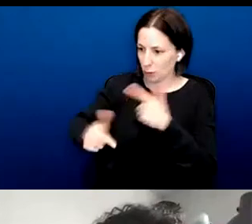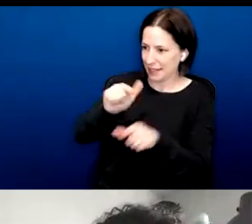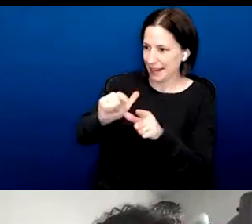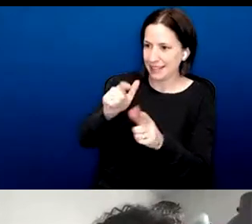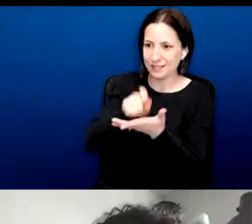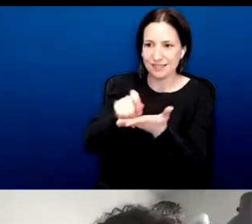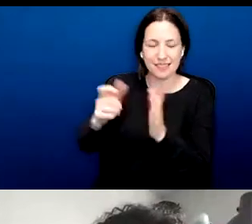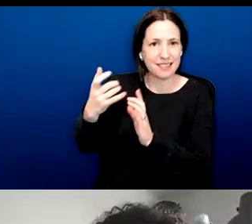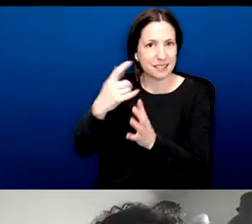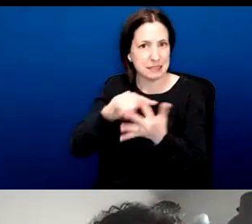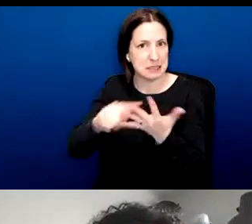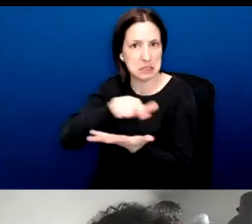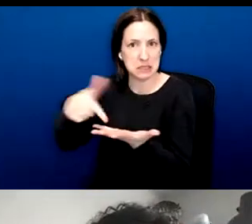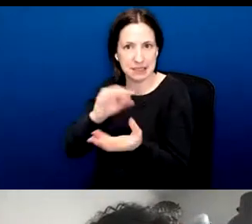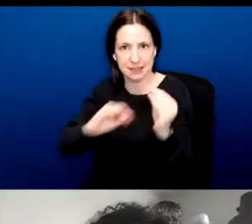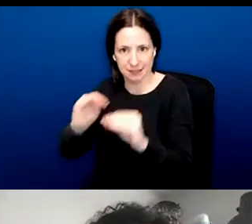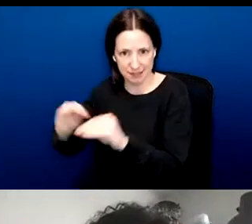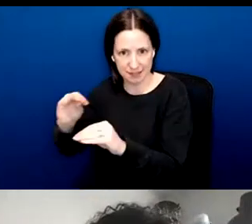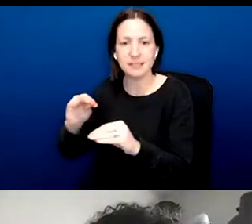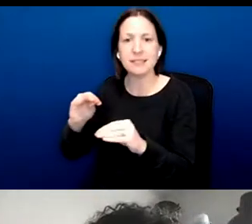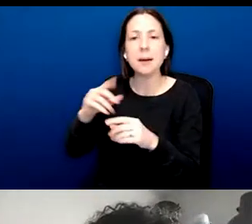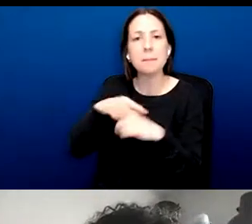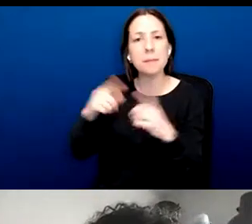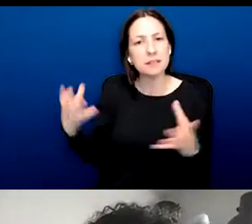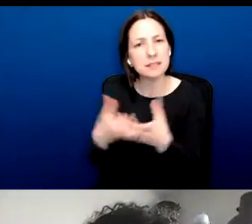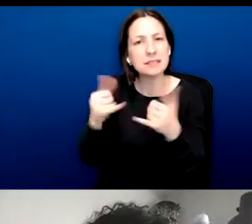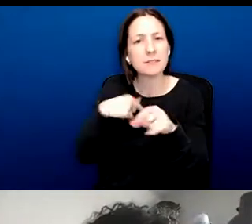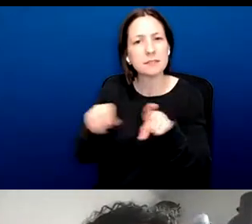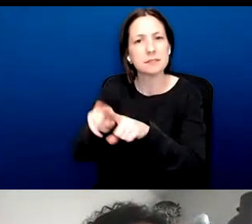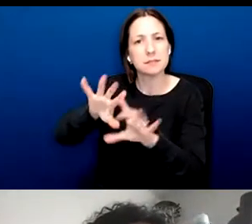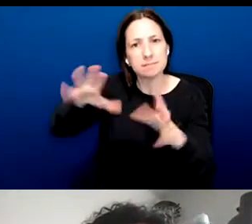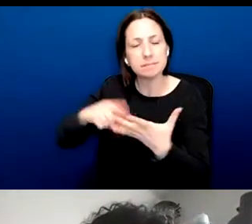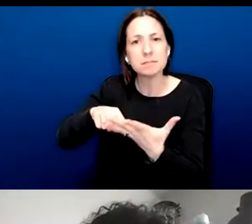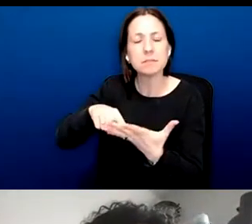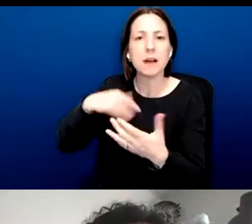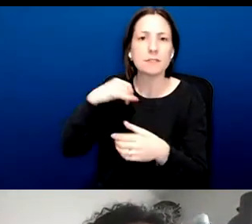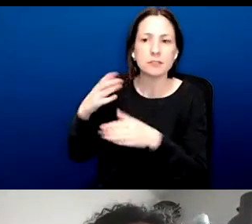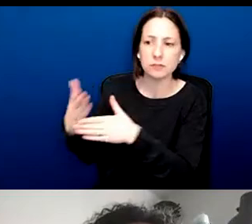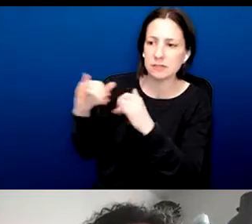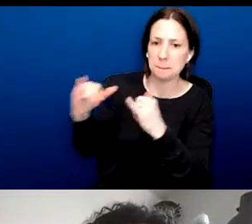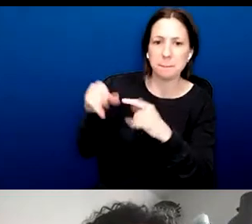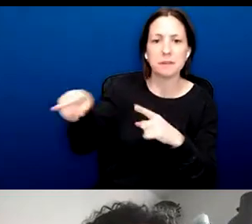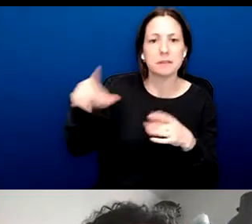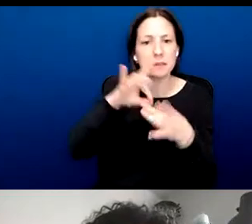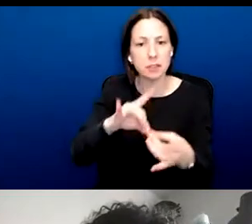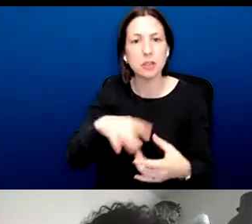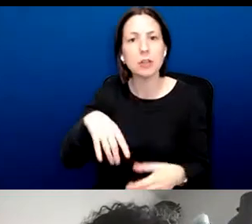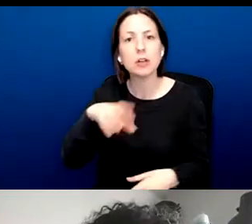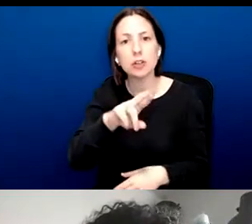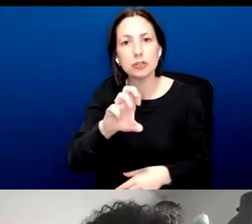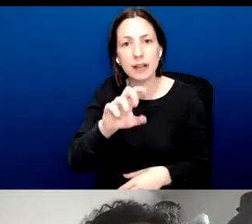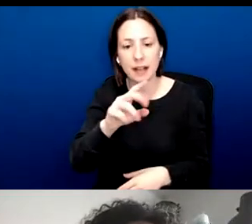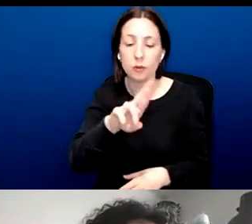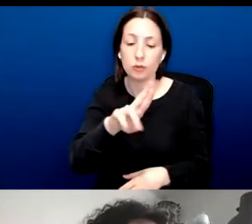research agenda that brings together all of our shared interest in rhetoric, border studies, and Chicana